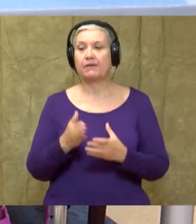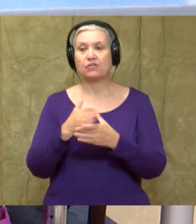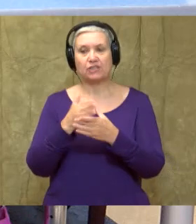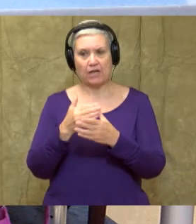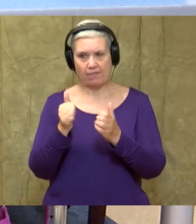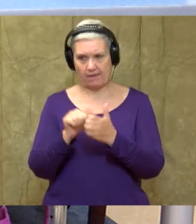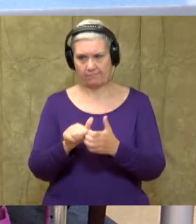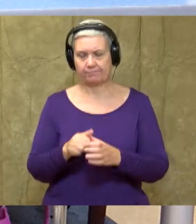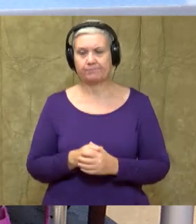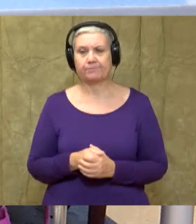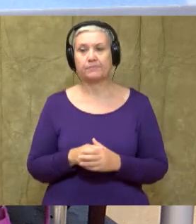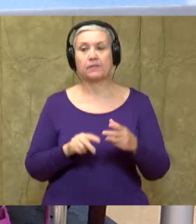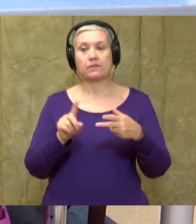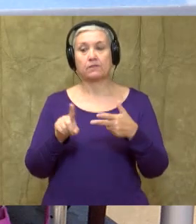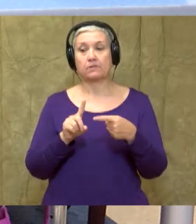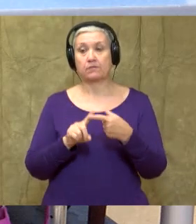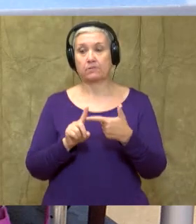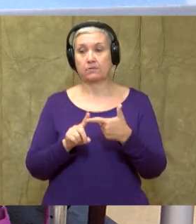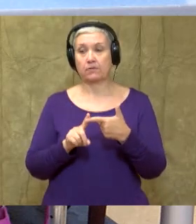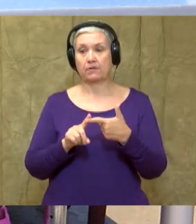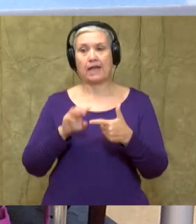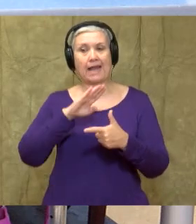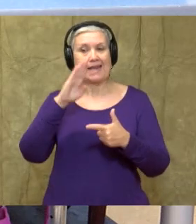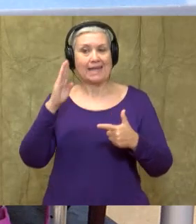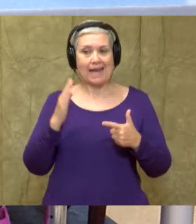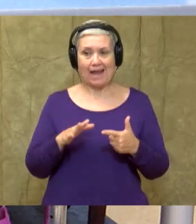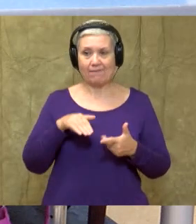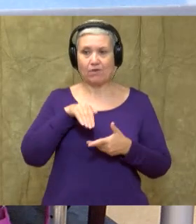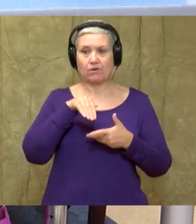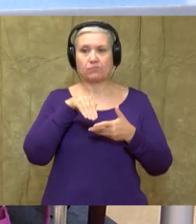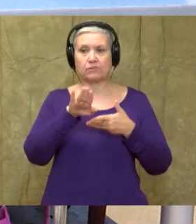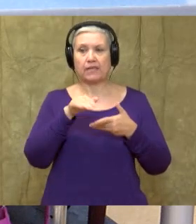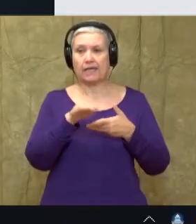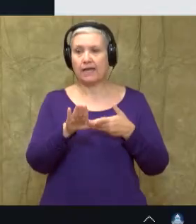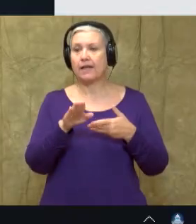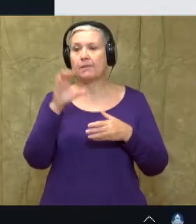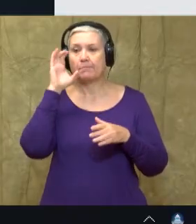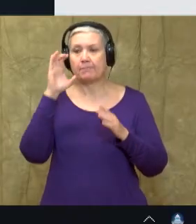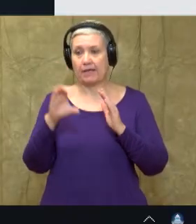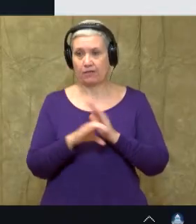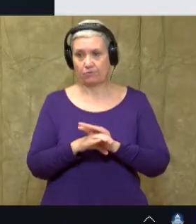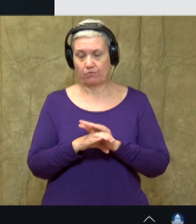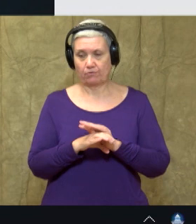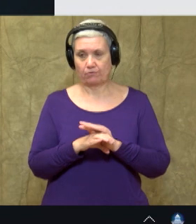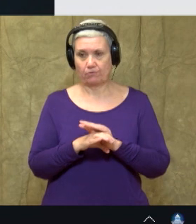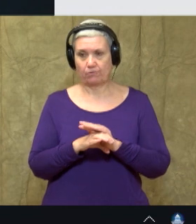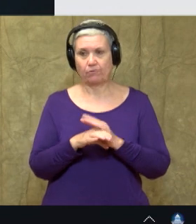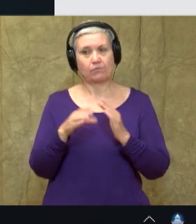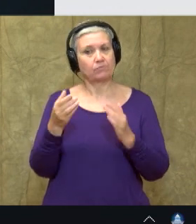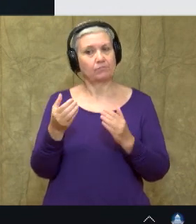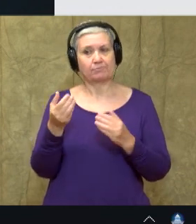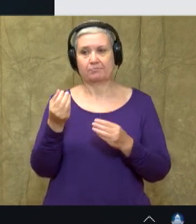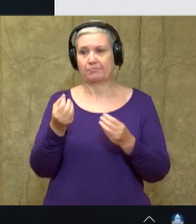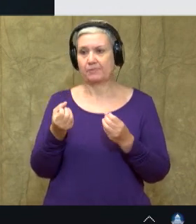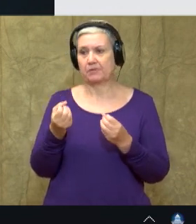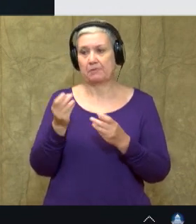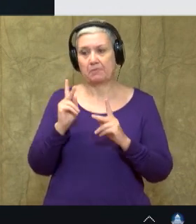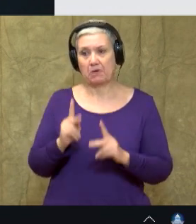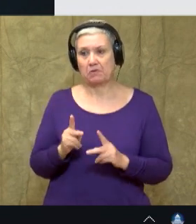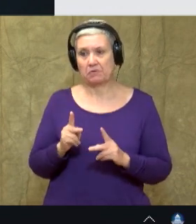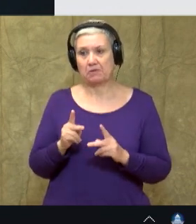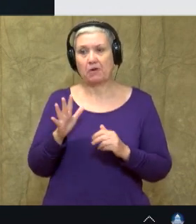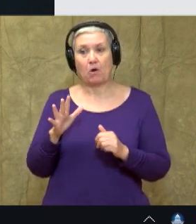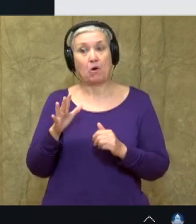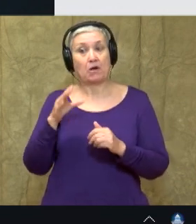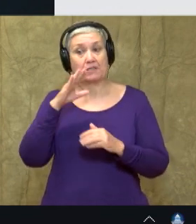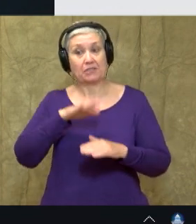Number 2, never send pictures to strangers. You never know who is out there looking to endanger you or maybe a child